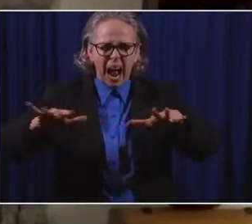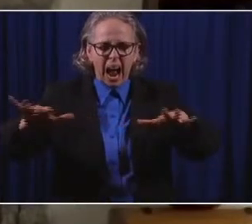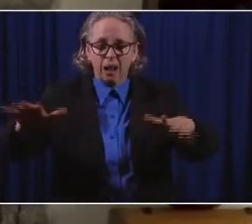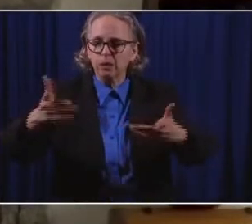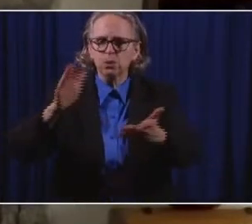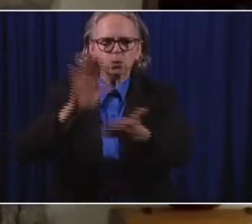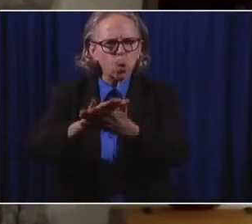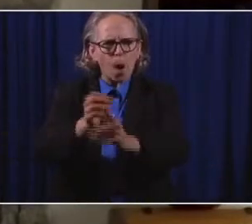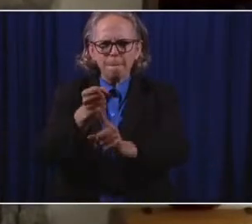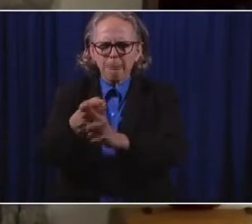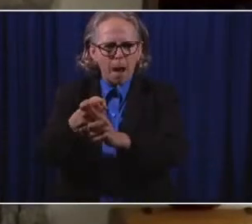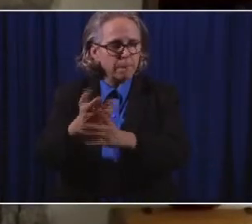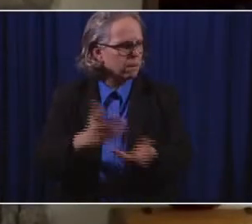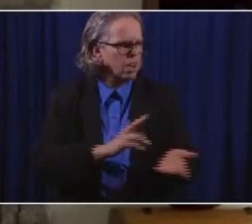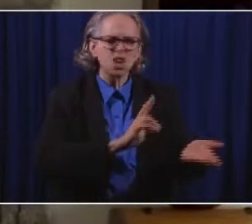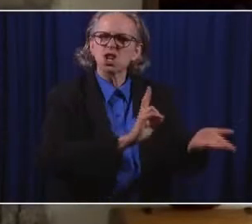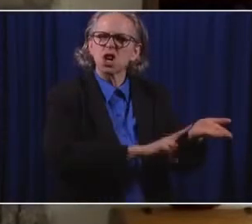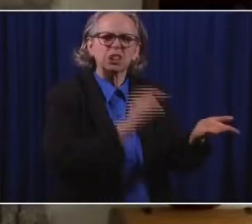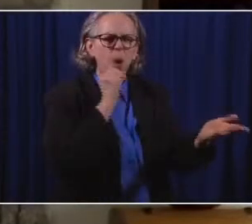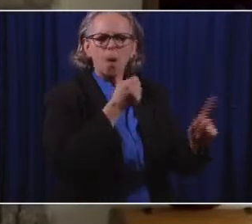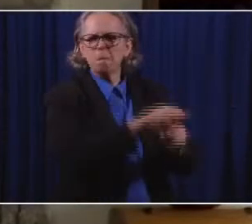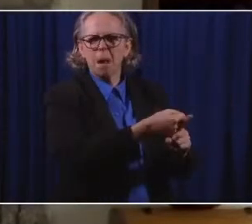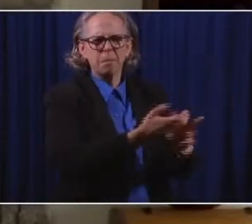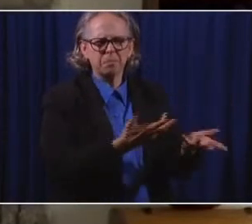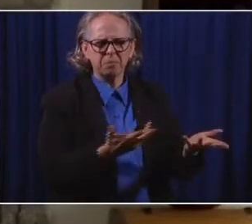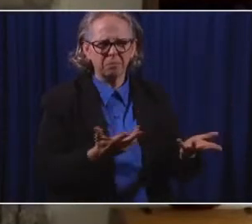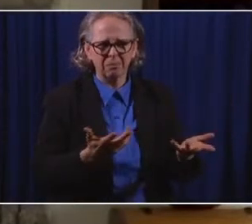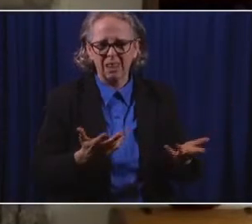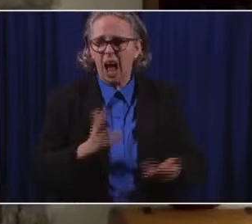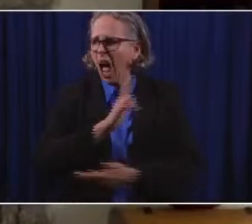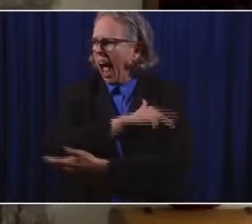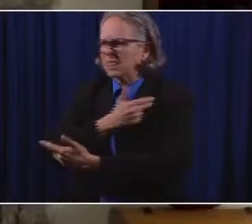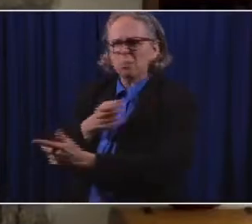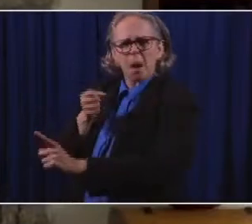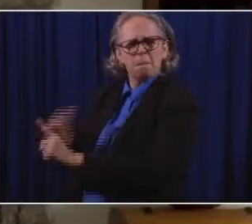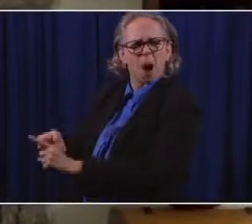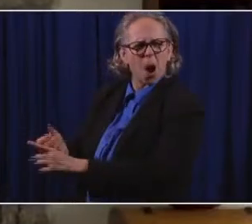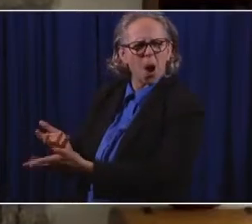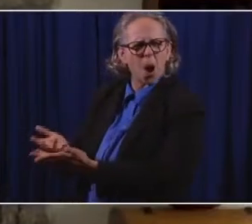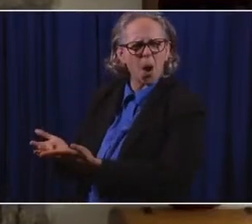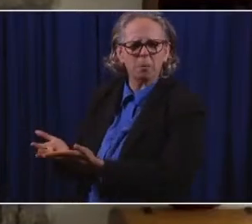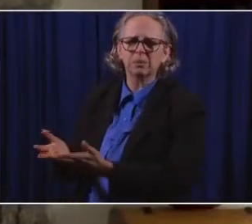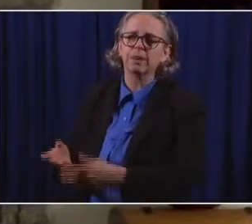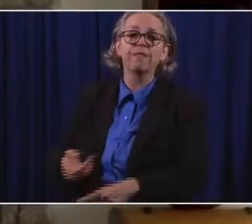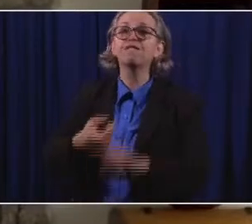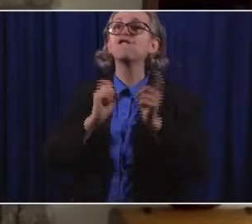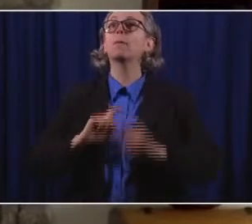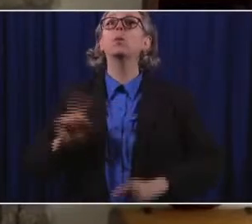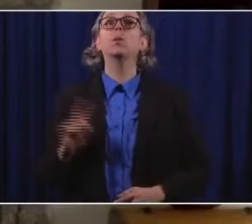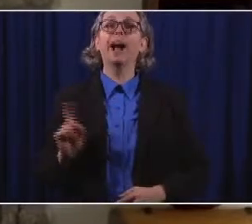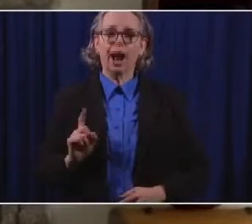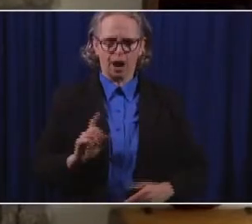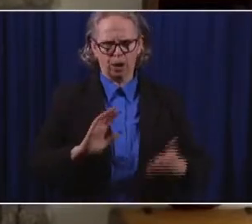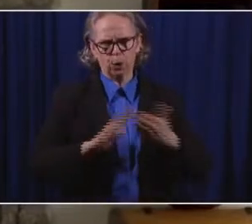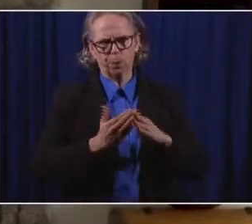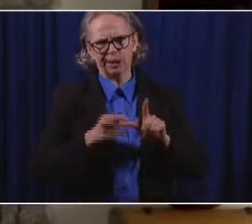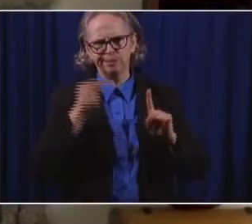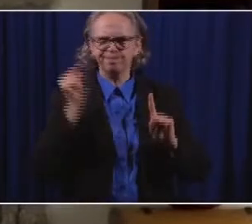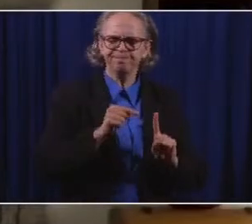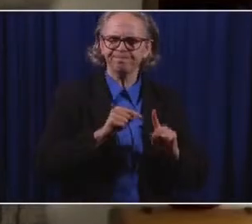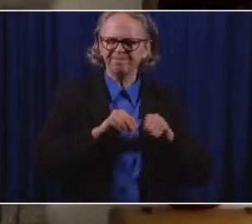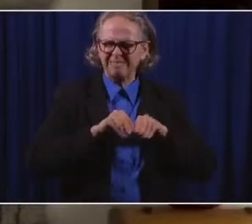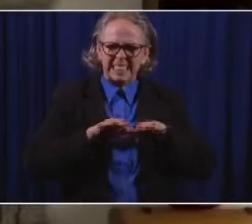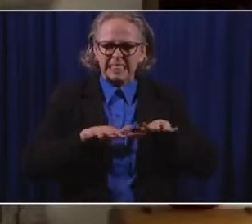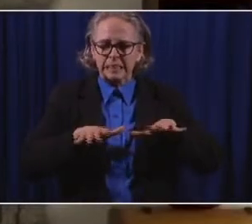matter how much they try. Same with hospitals. I mean, we'll start to see things happen in hospitals where